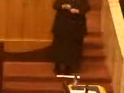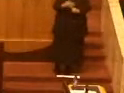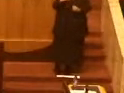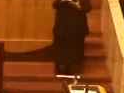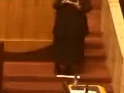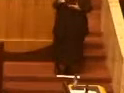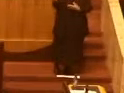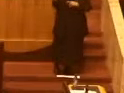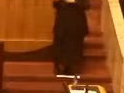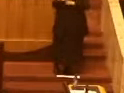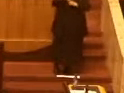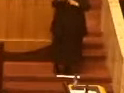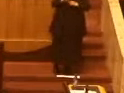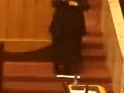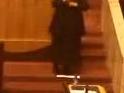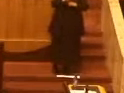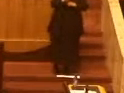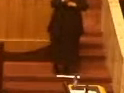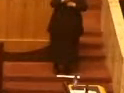aside